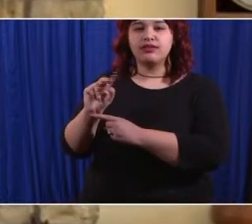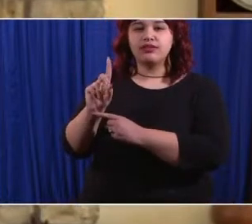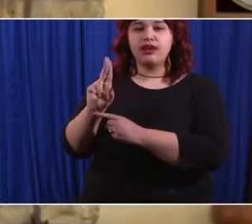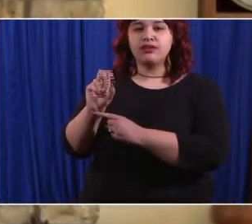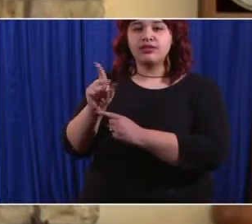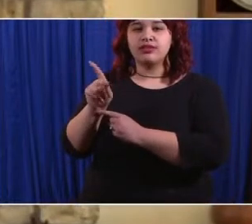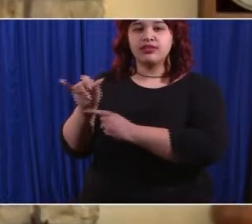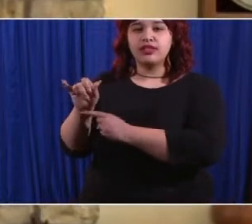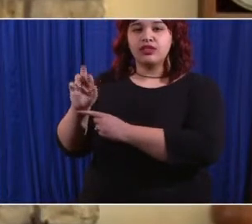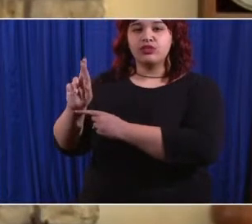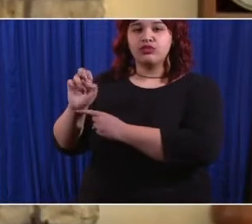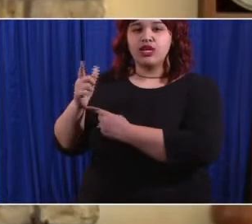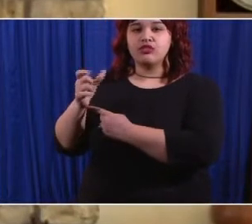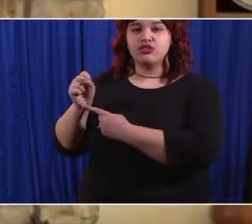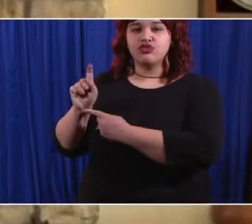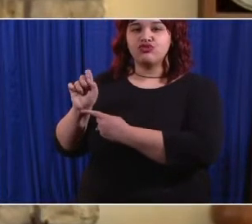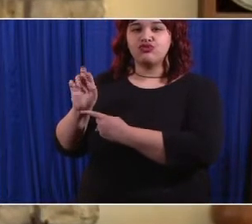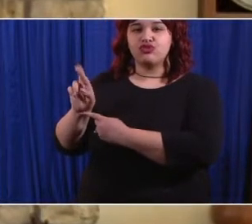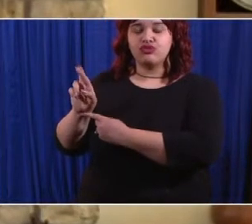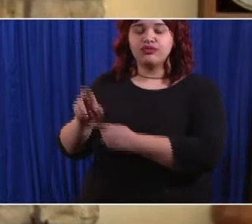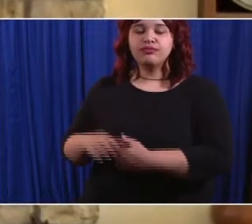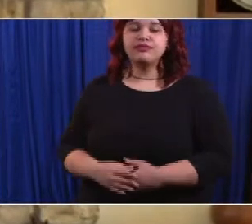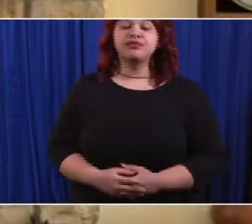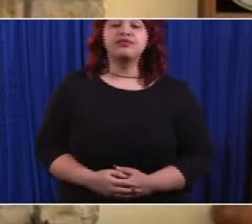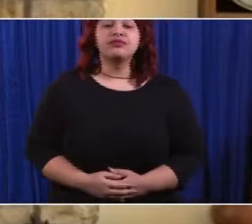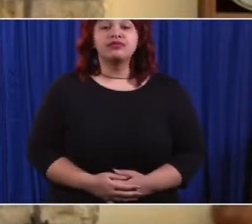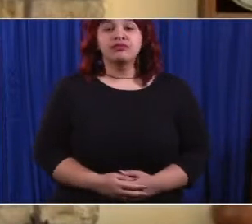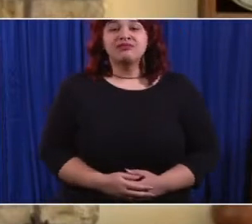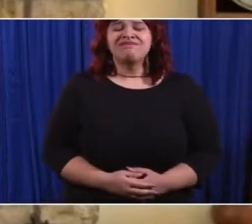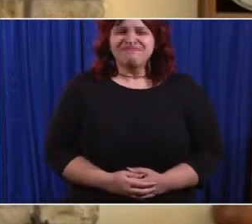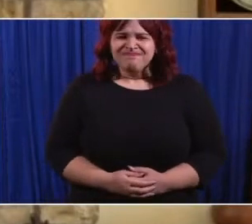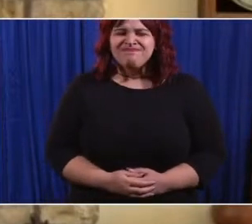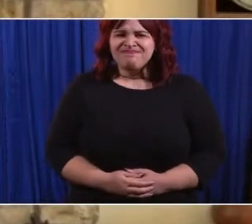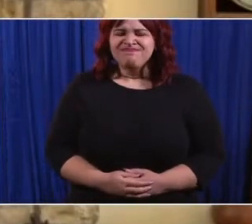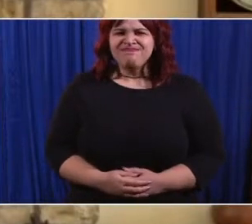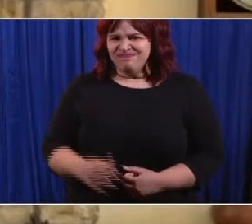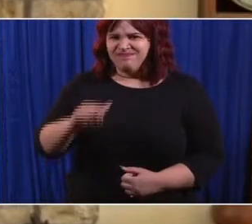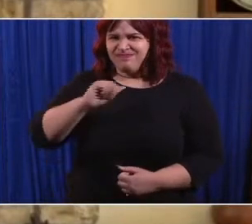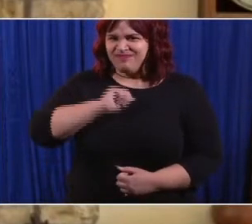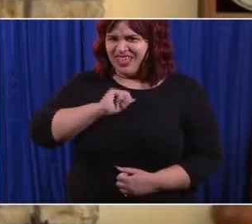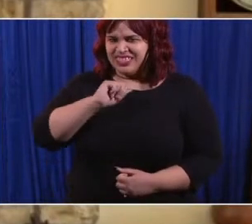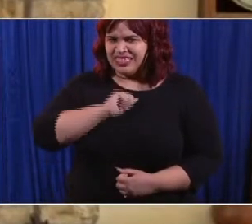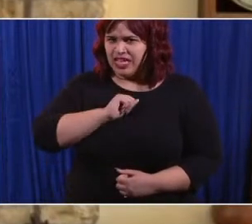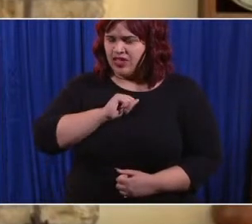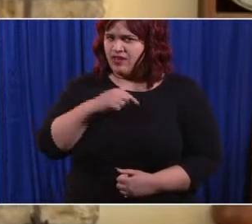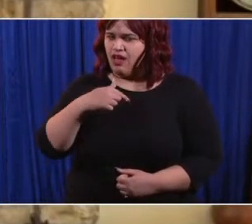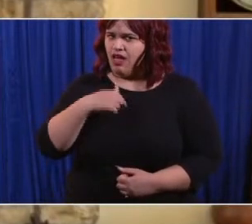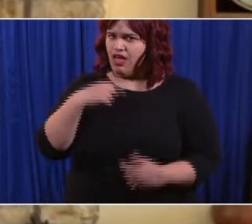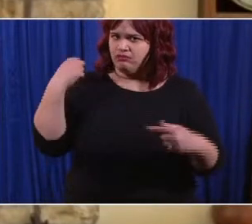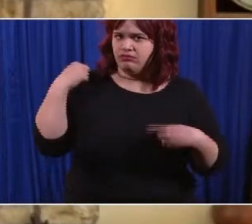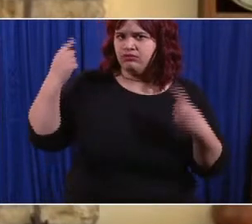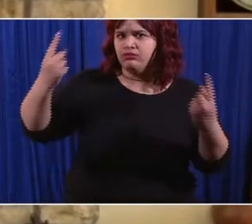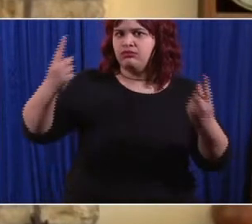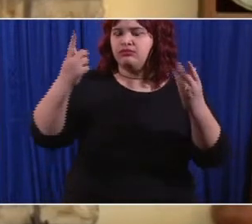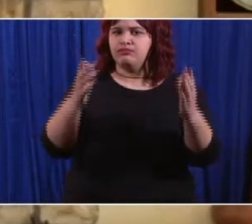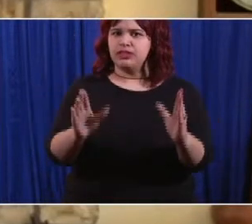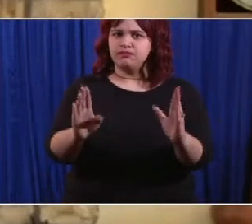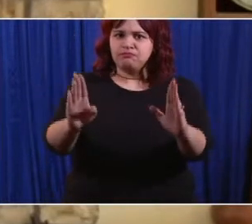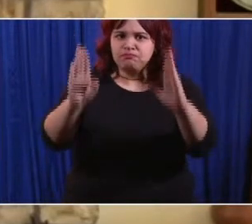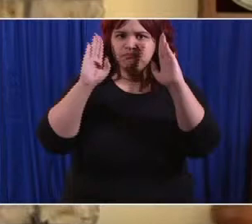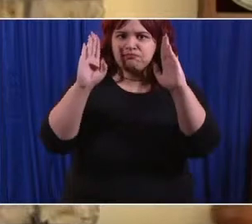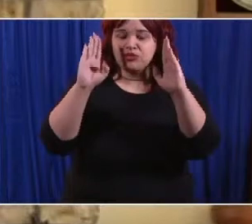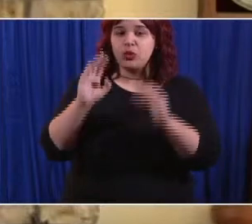question. Governor, I think probably like many people, I've been obsessed with the vaccination